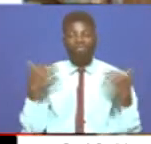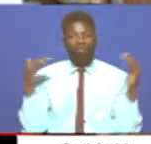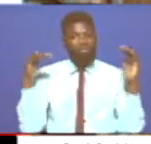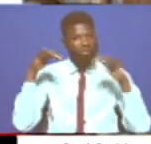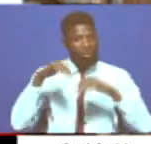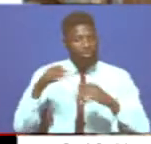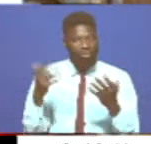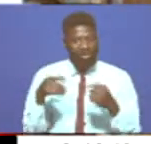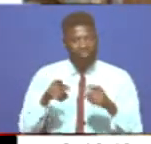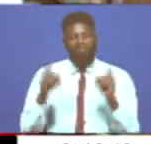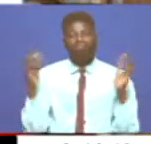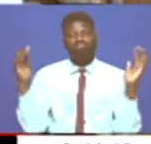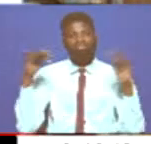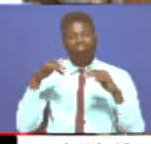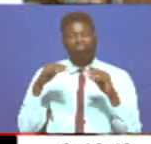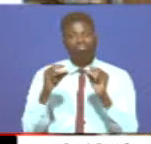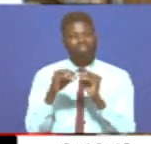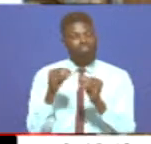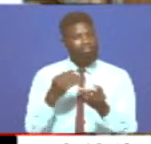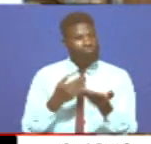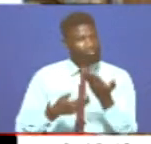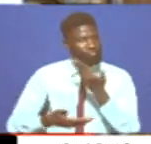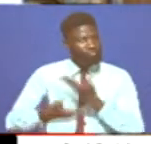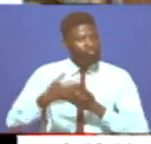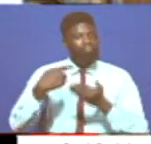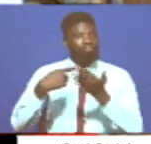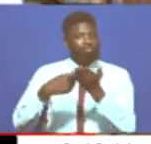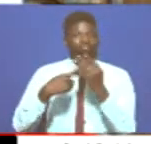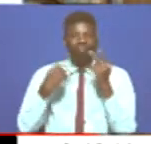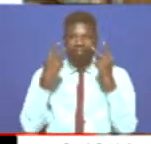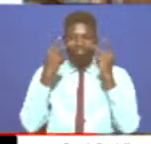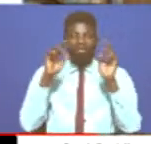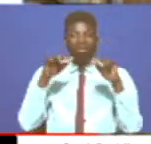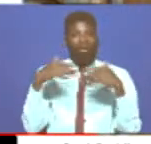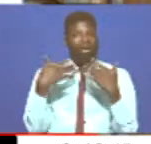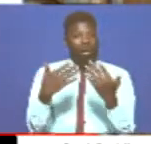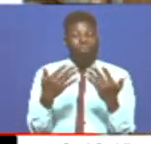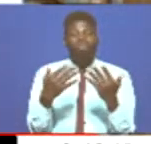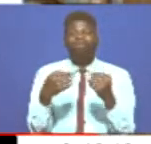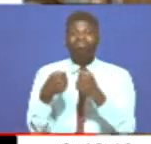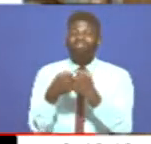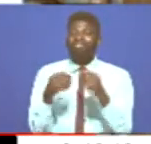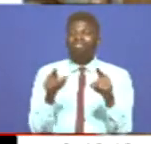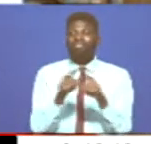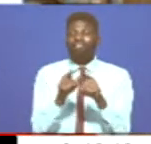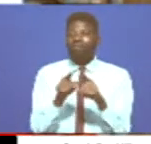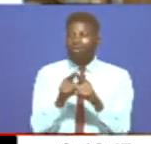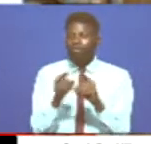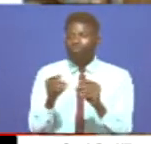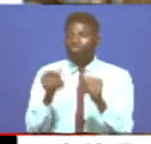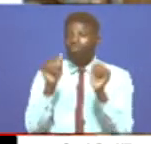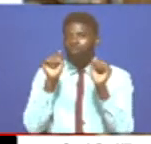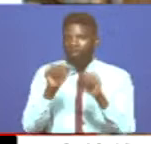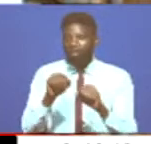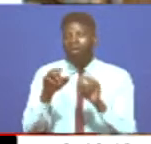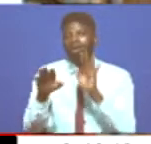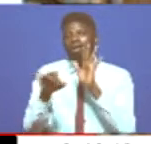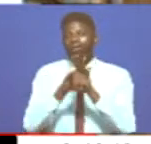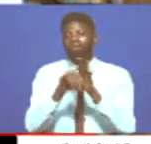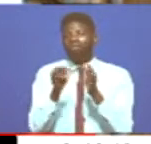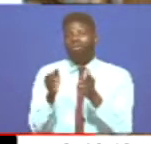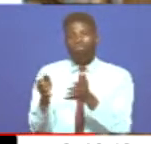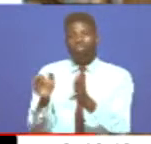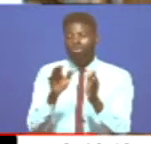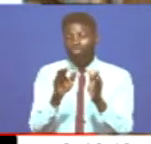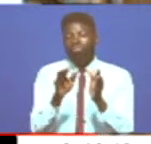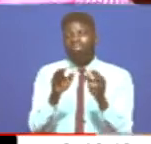can come and meet and discuss and see how they can address the challenges, identify opportunities, and together go